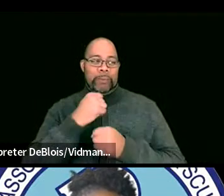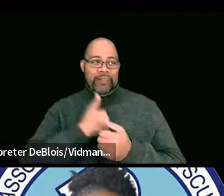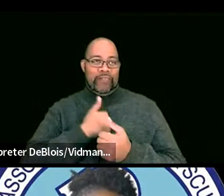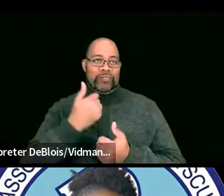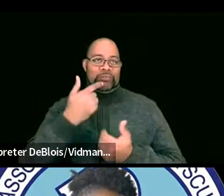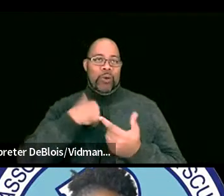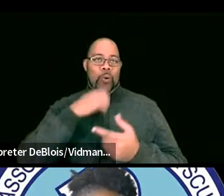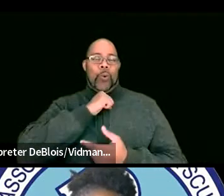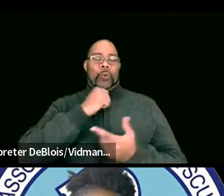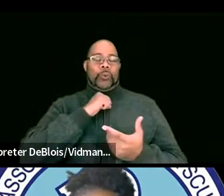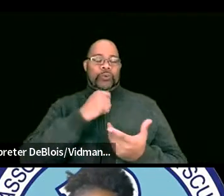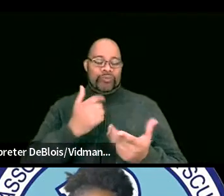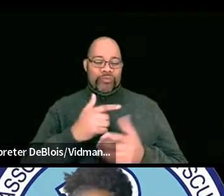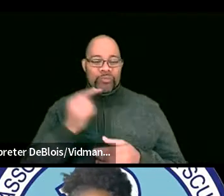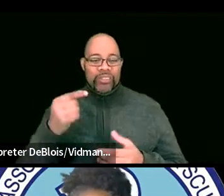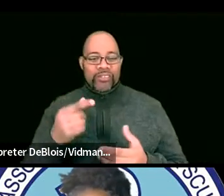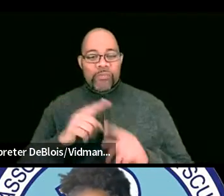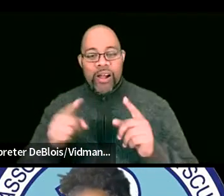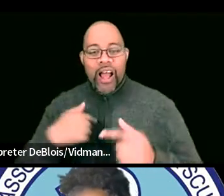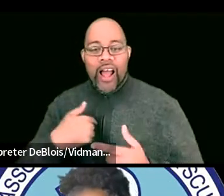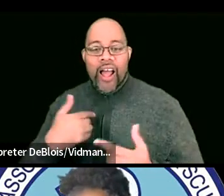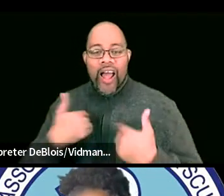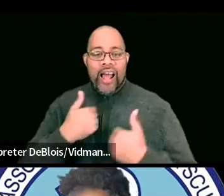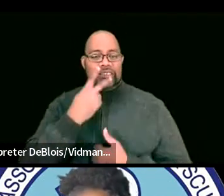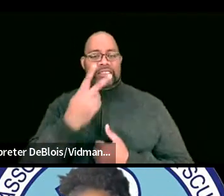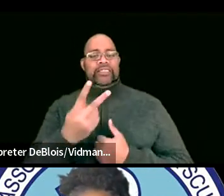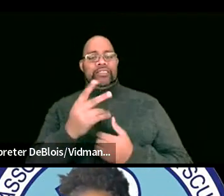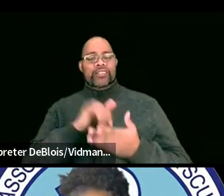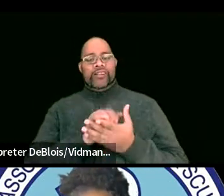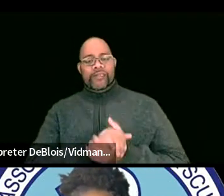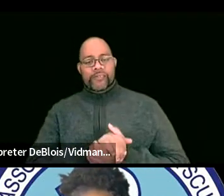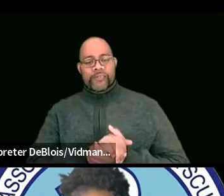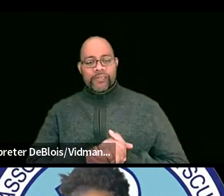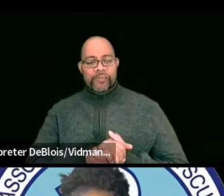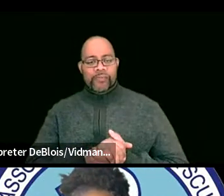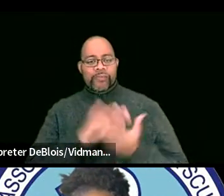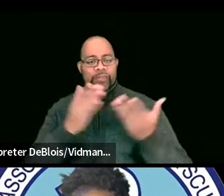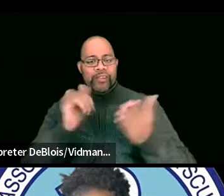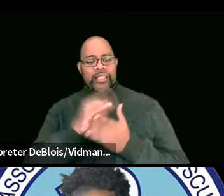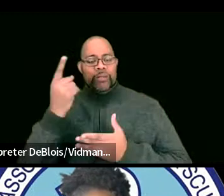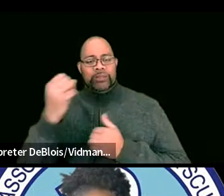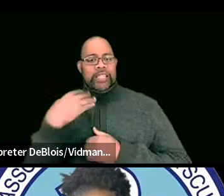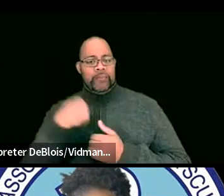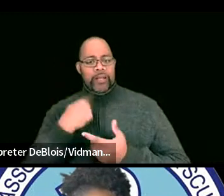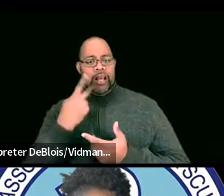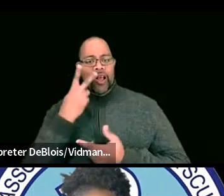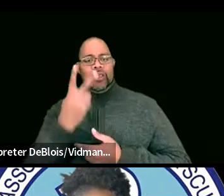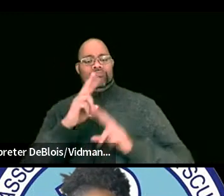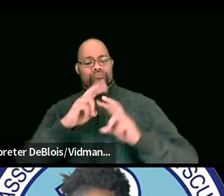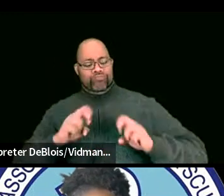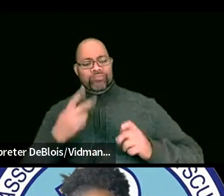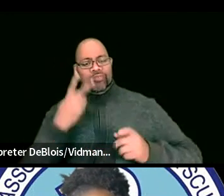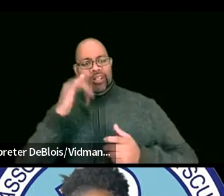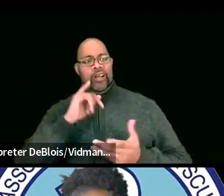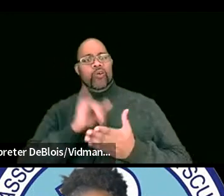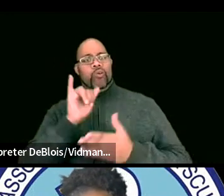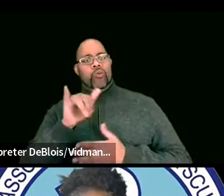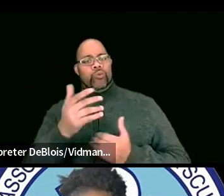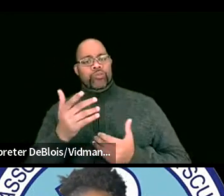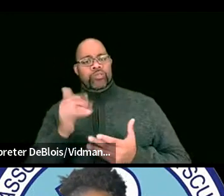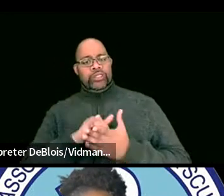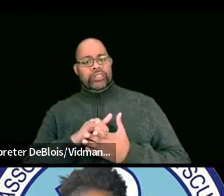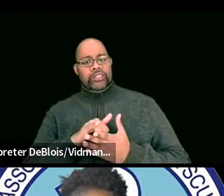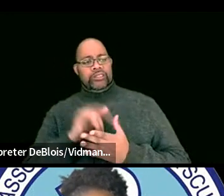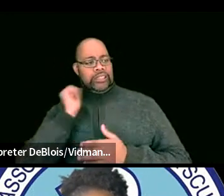but and yeah, I just happened to come across this thing that somebody sent me, and I looked into it and was like, oh, this